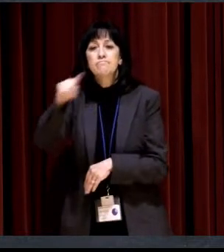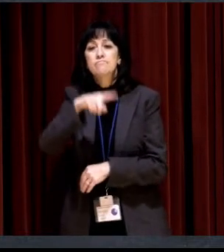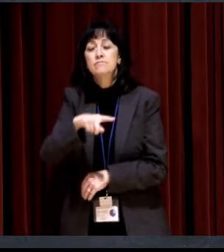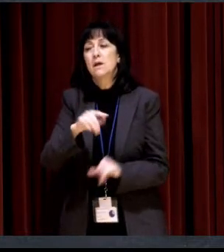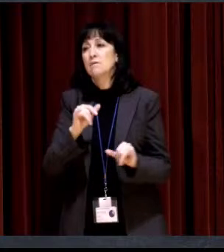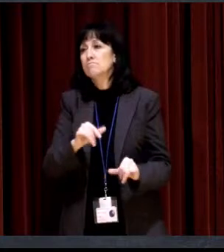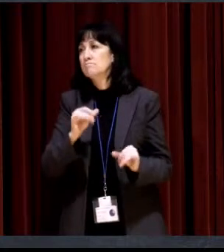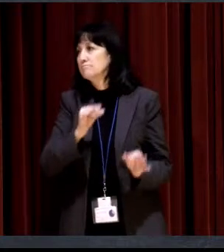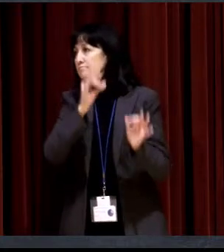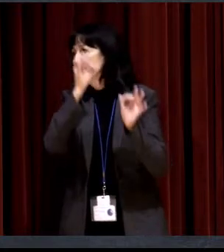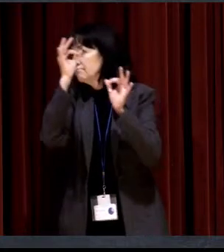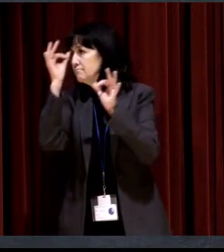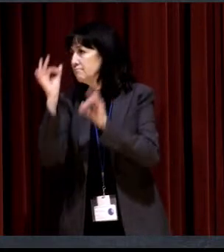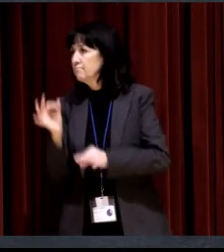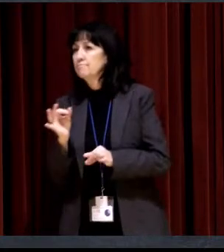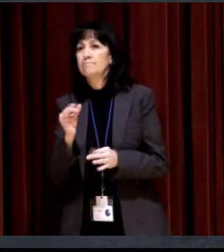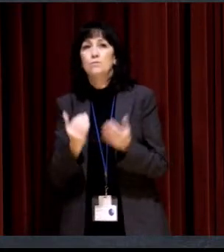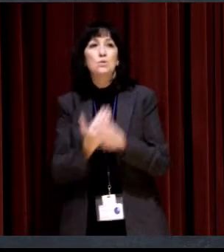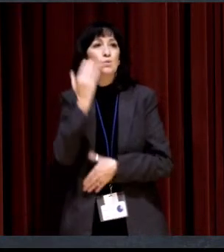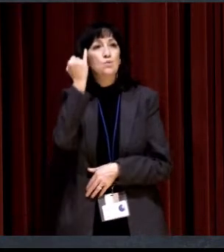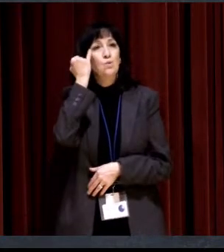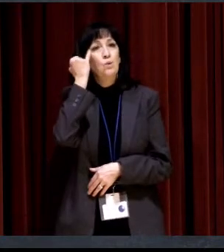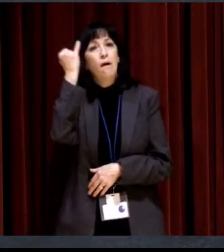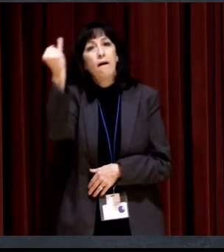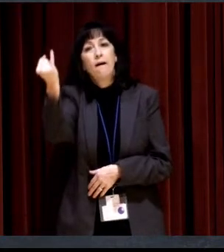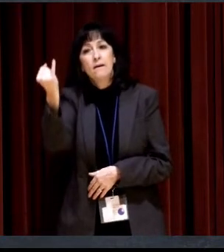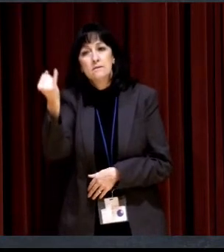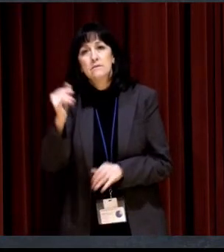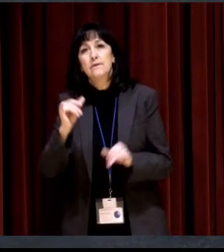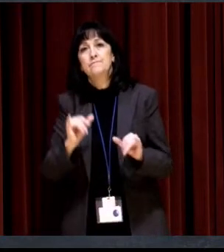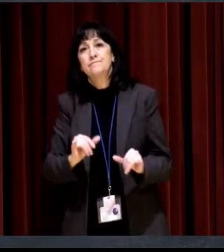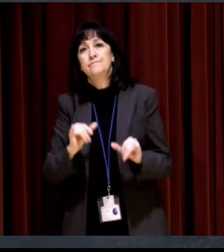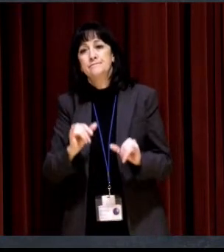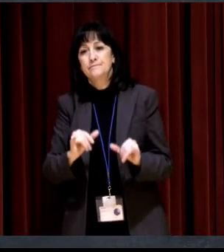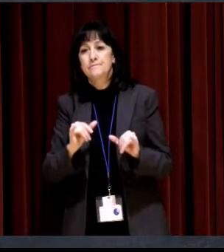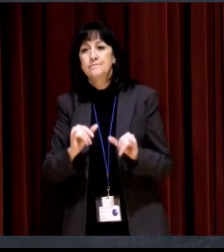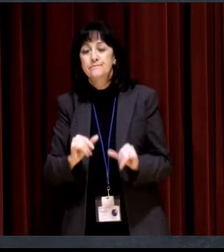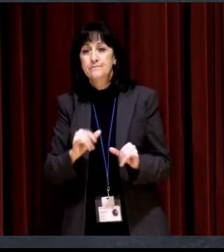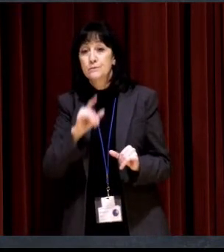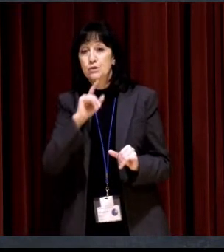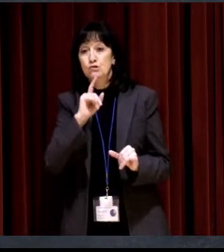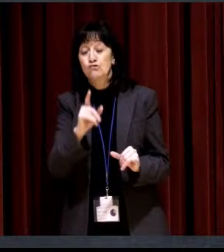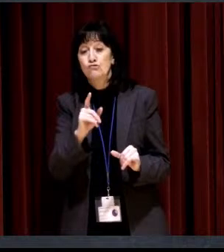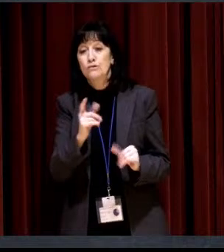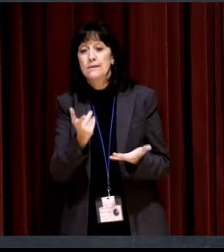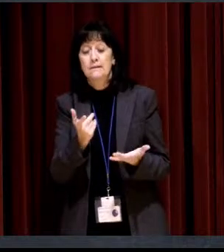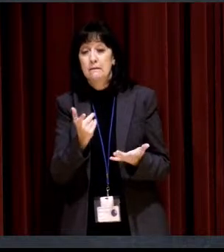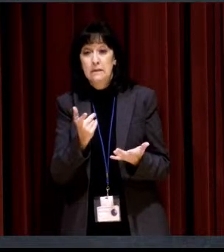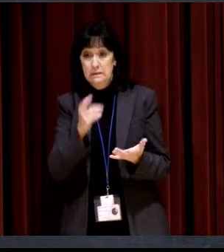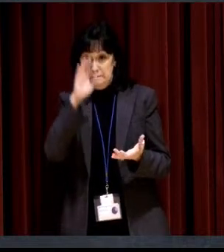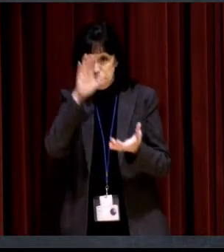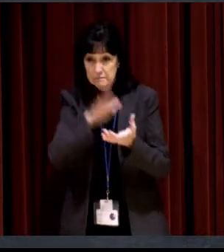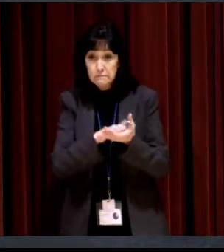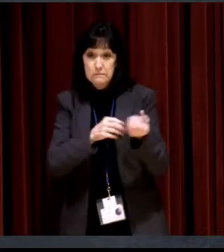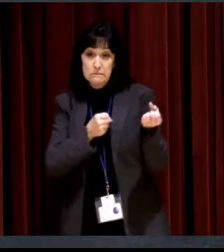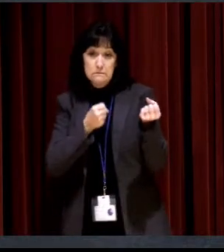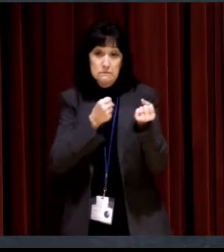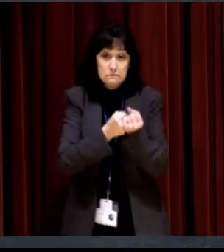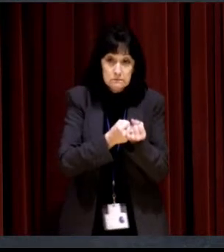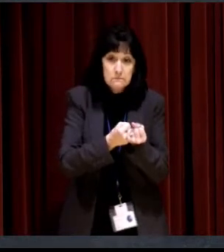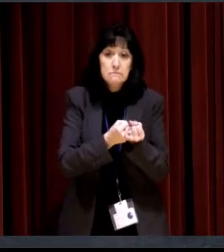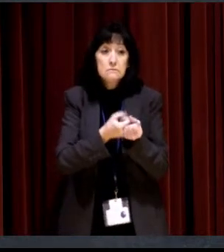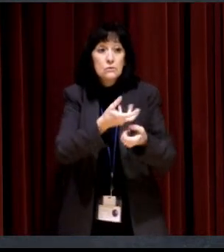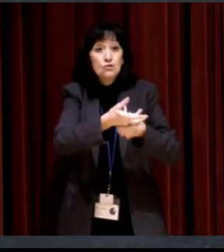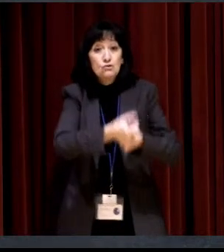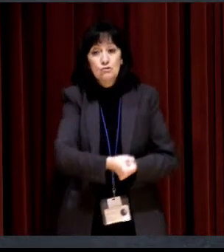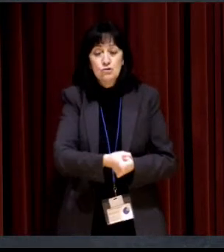Unlike the others, which were, as Jim said, we're doing things to people, not with people. This approach is to